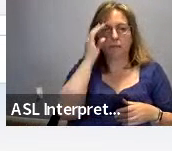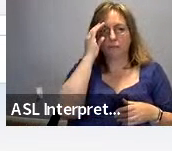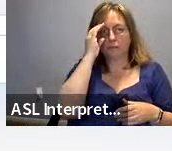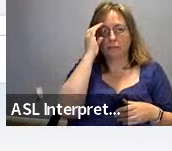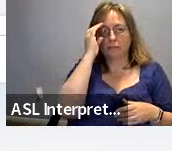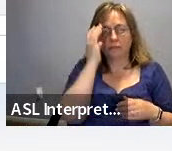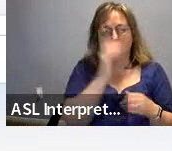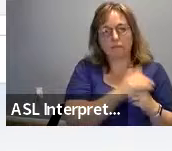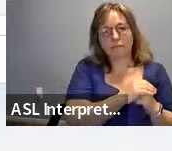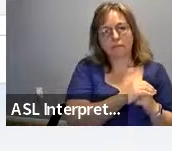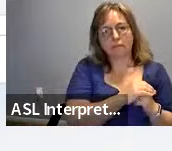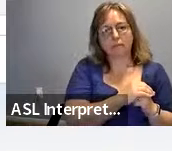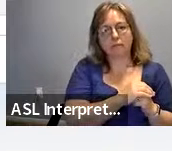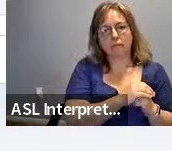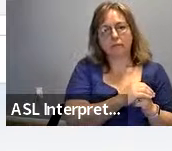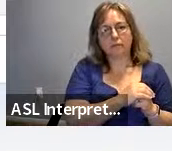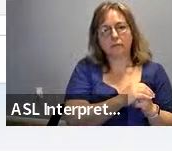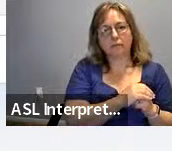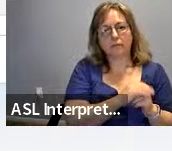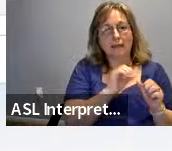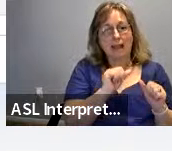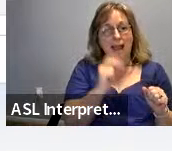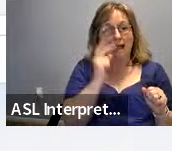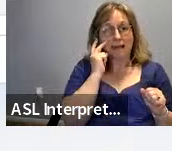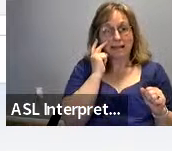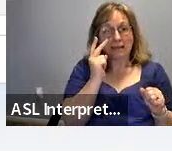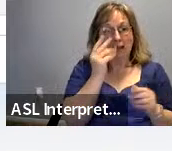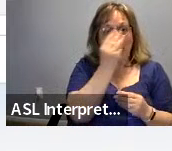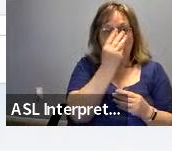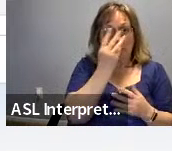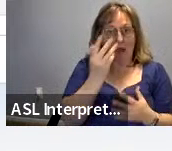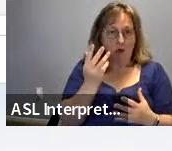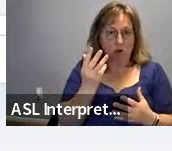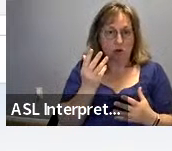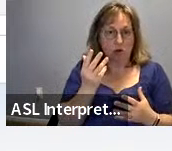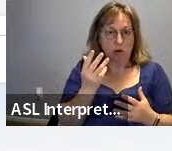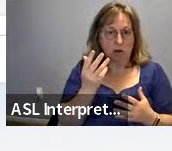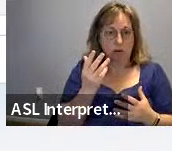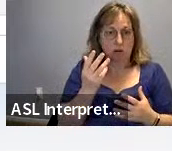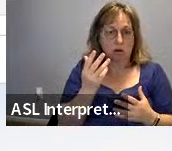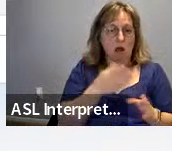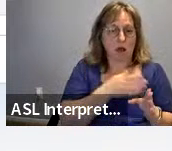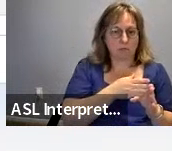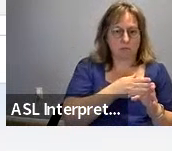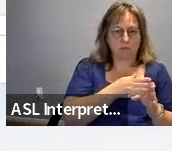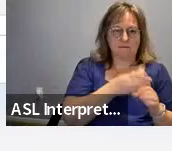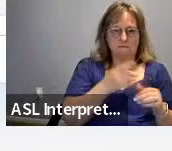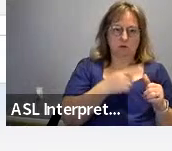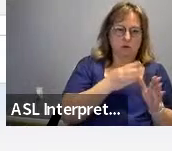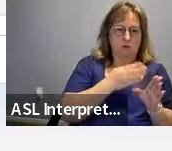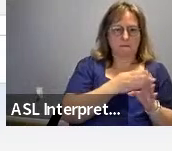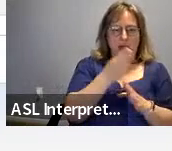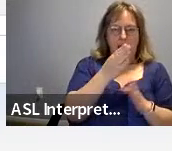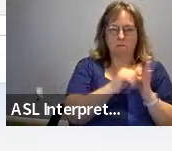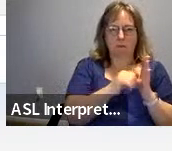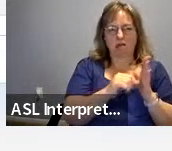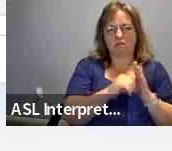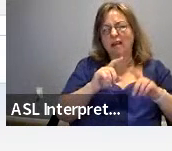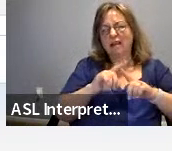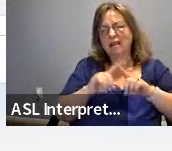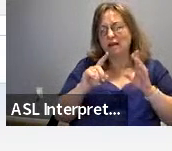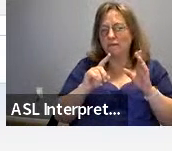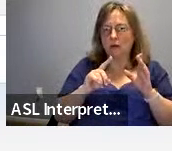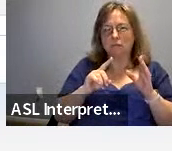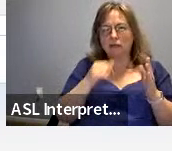At this point, I can see information on the main page here, different notices from